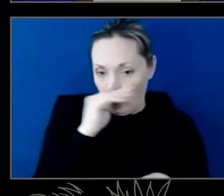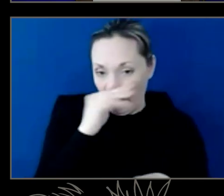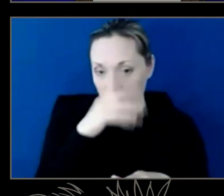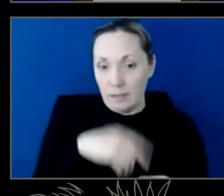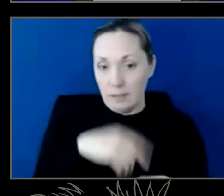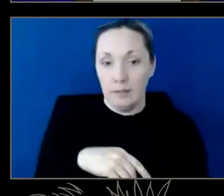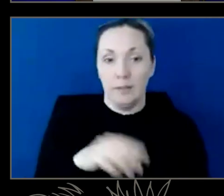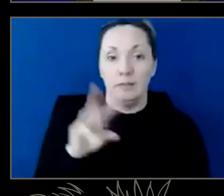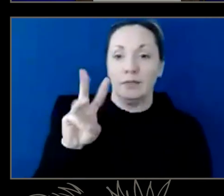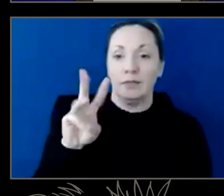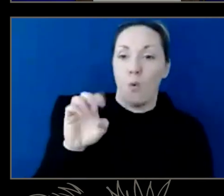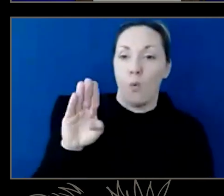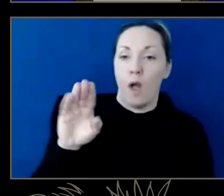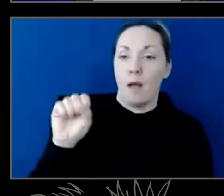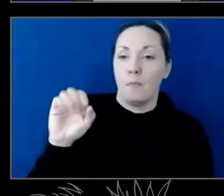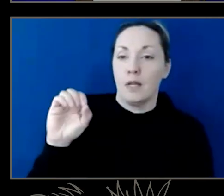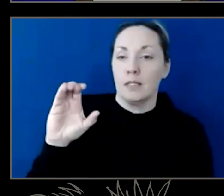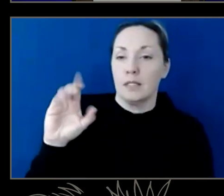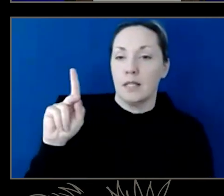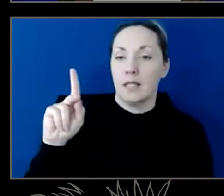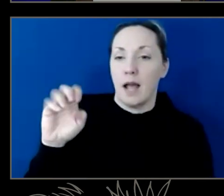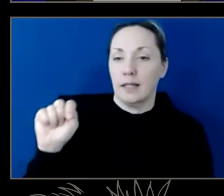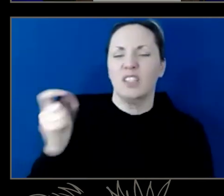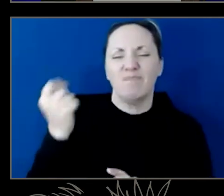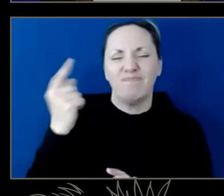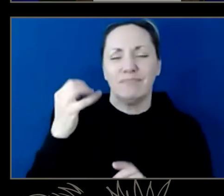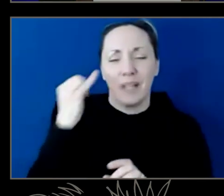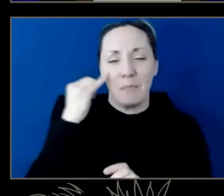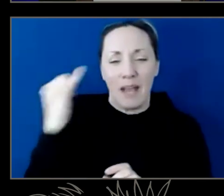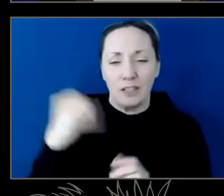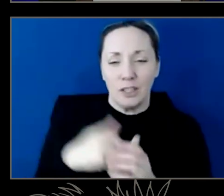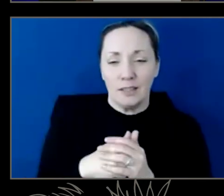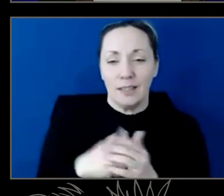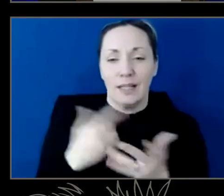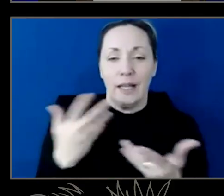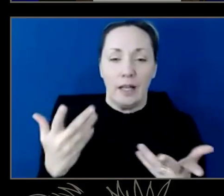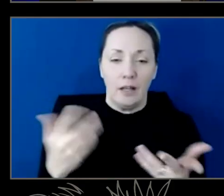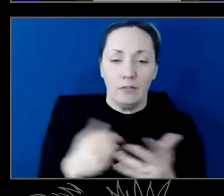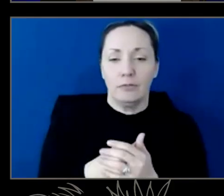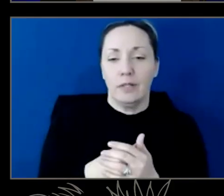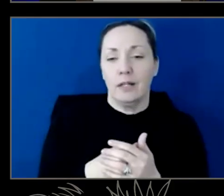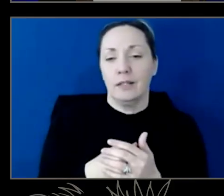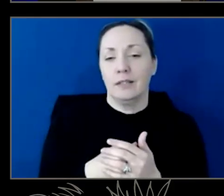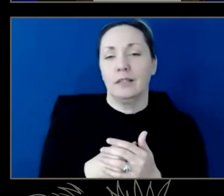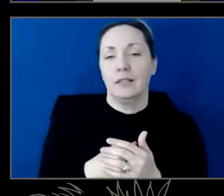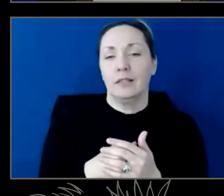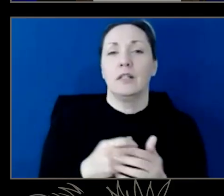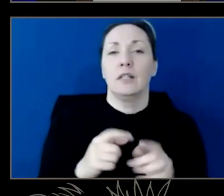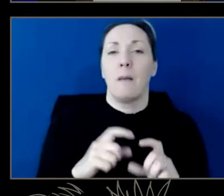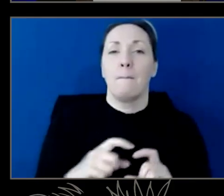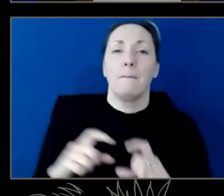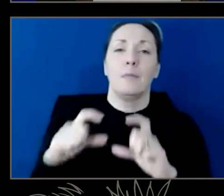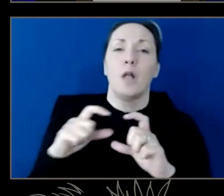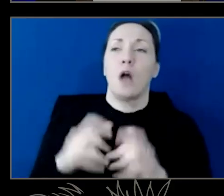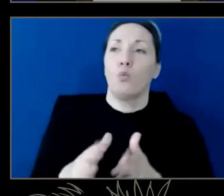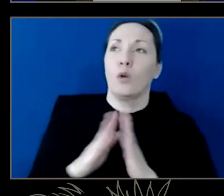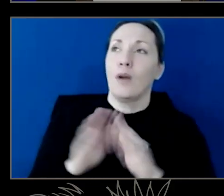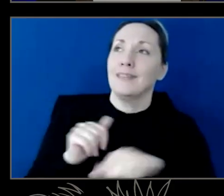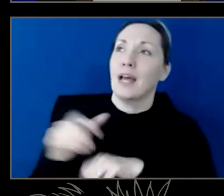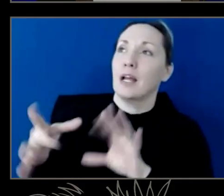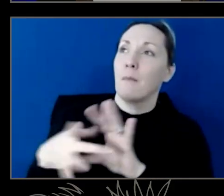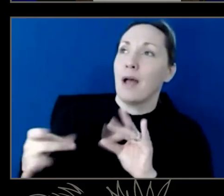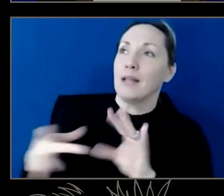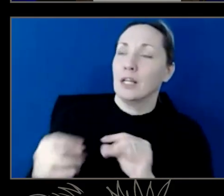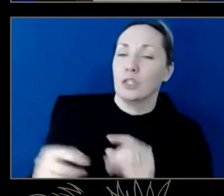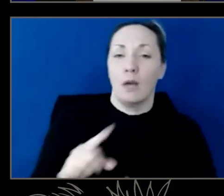WebSocket. So imagine if a post request is sending a message and then receiving a response. A WebSocket is